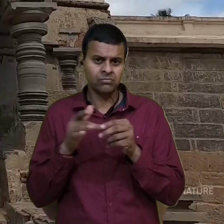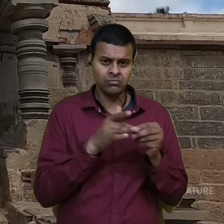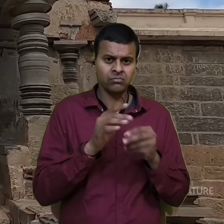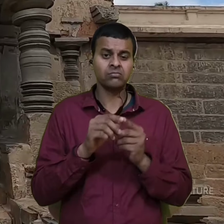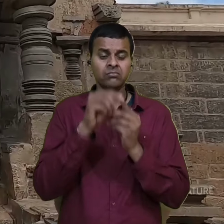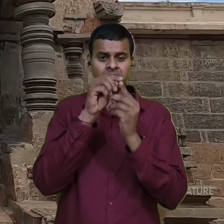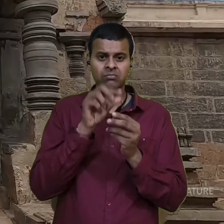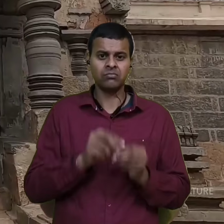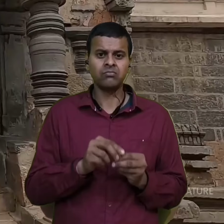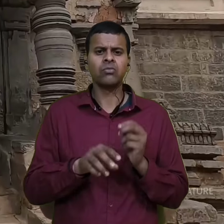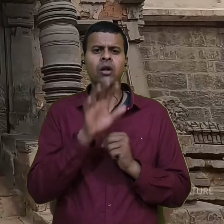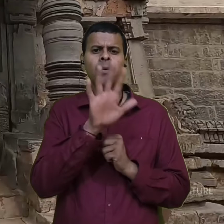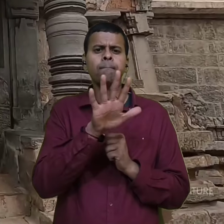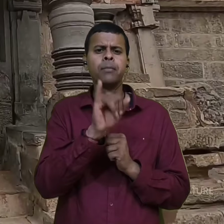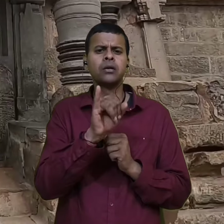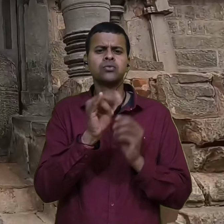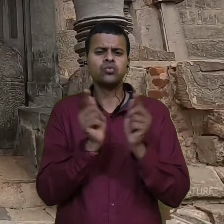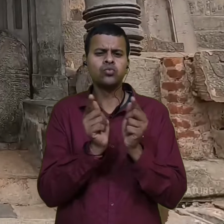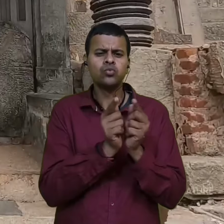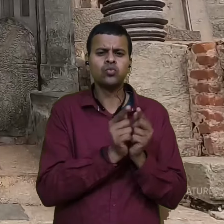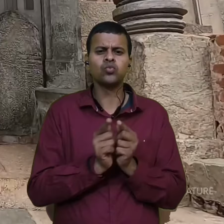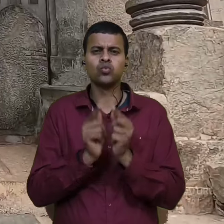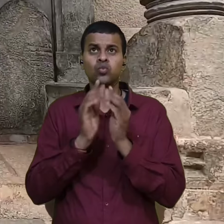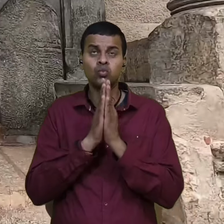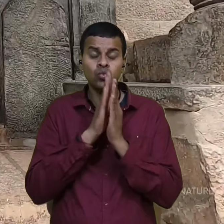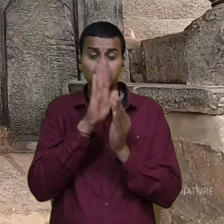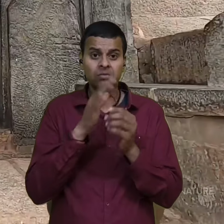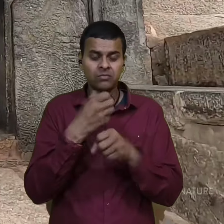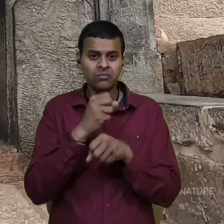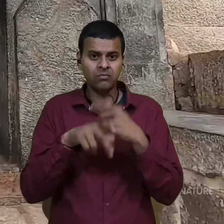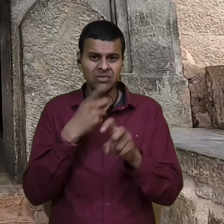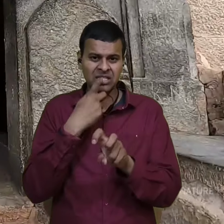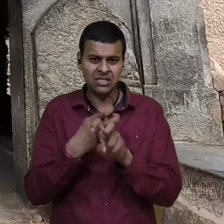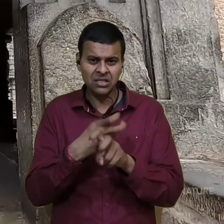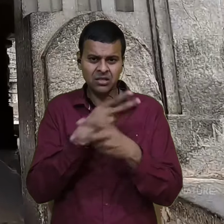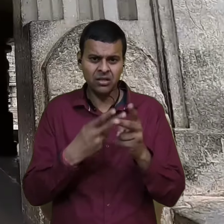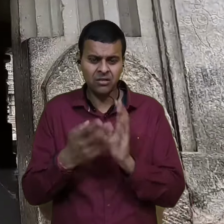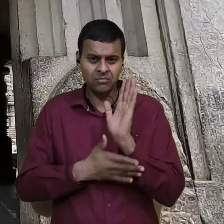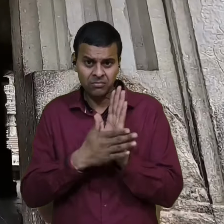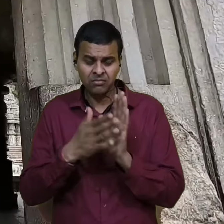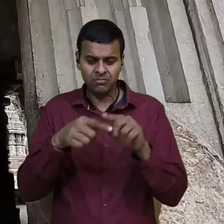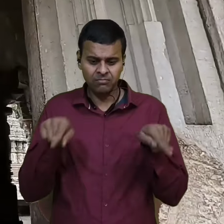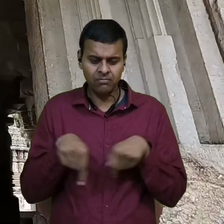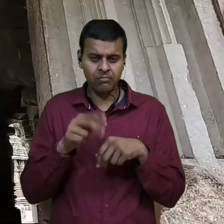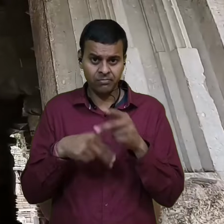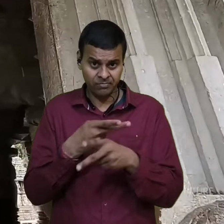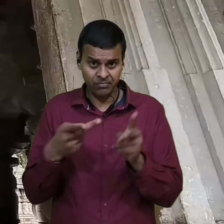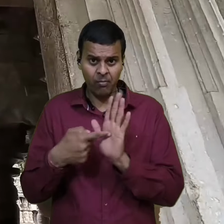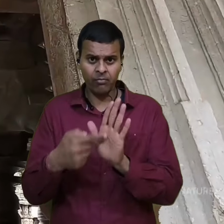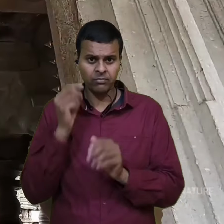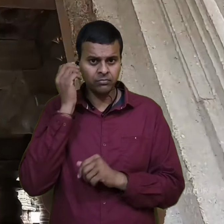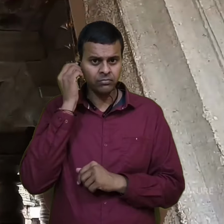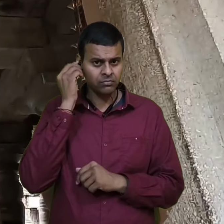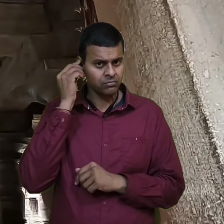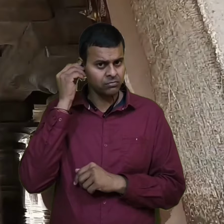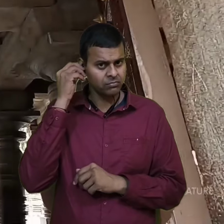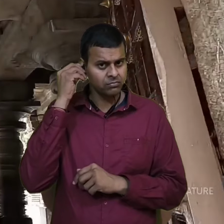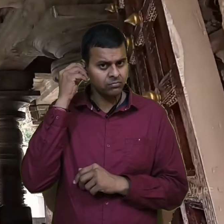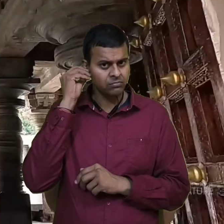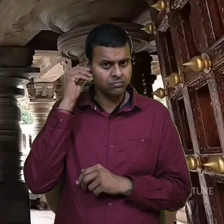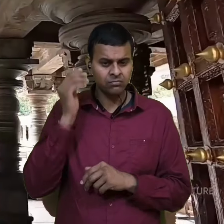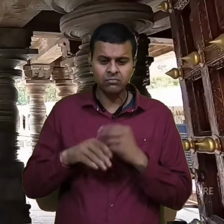courtyard. The temple is entered through a modern, landscaped garden, with a pathway leading to the reconstructed granite